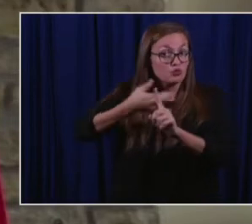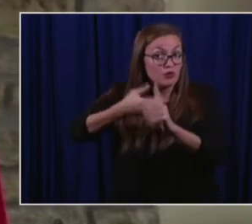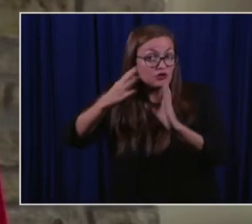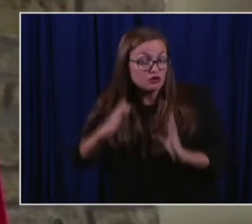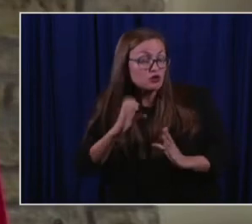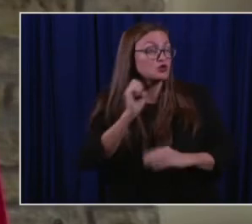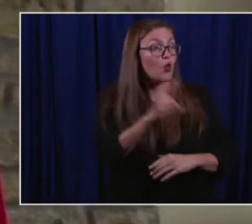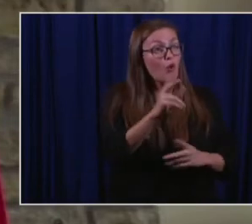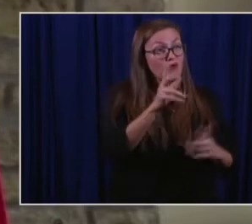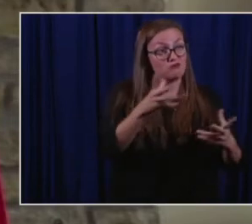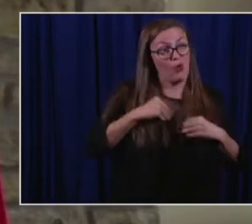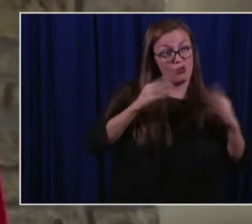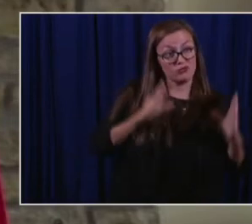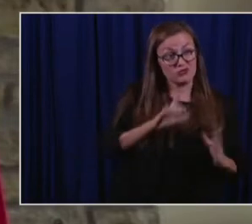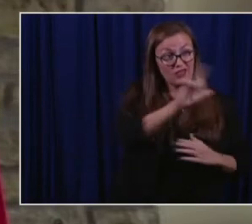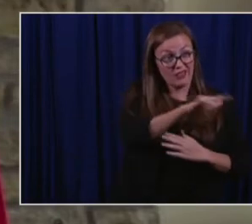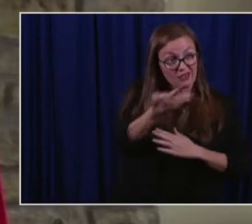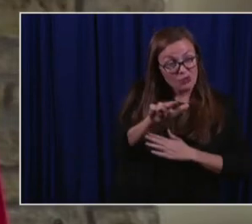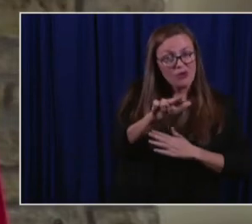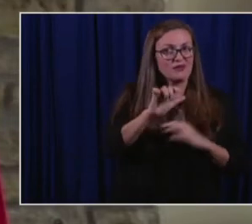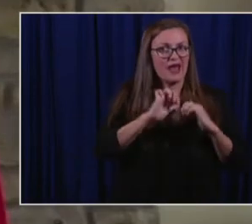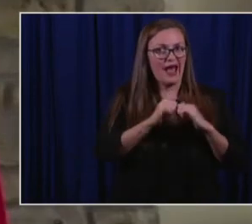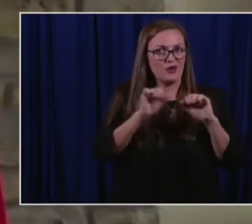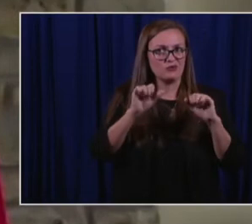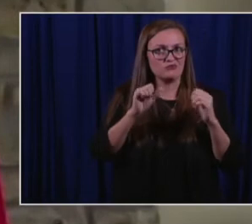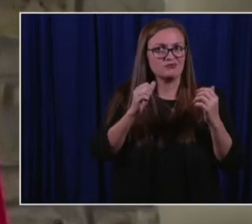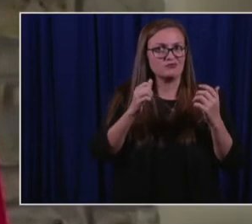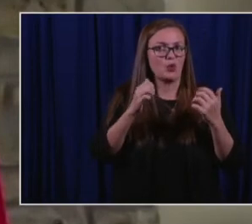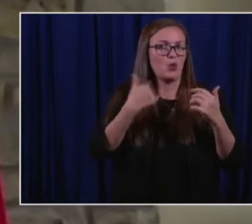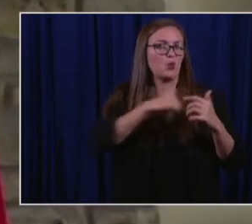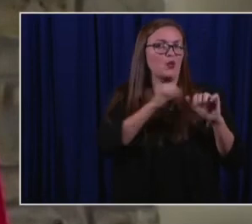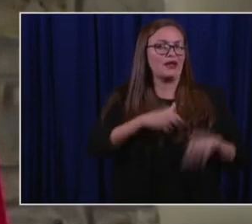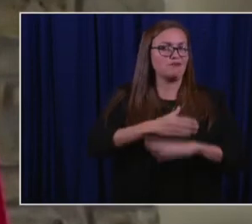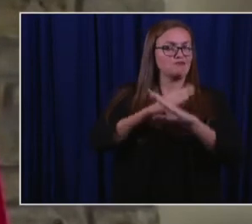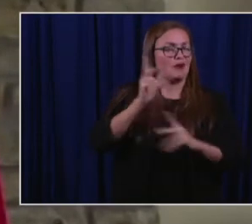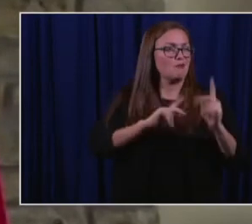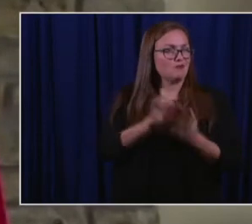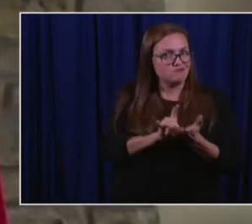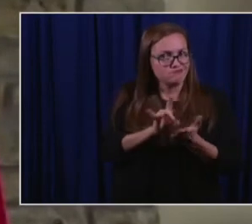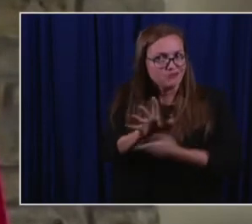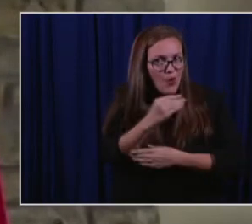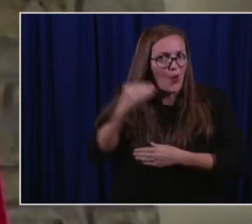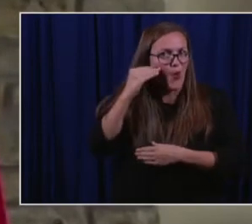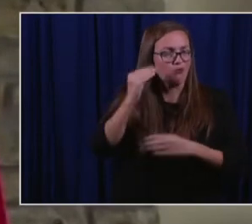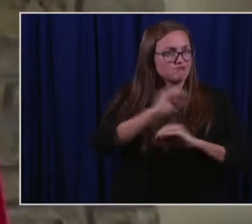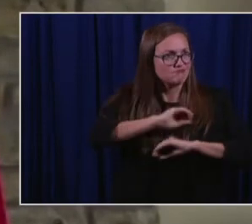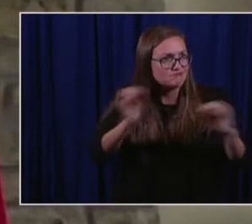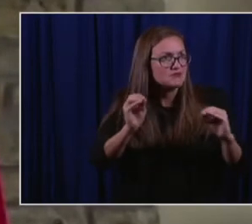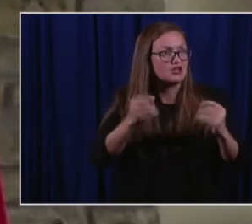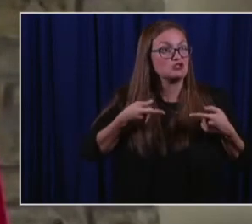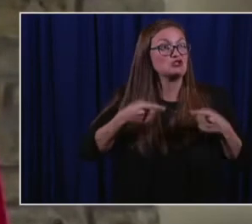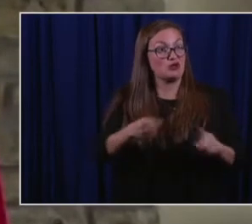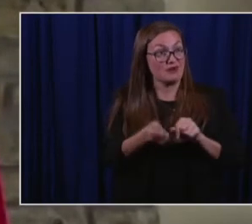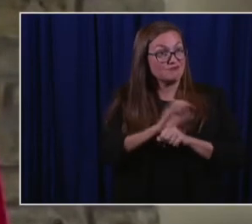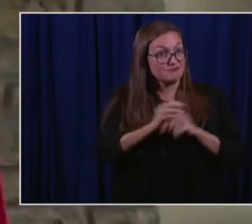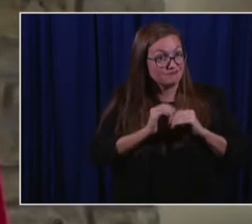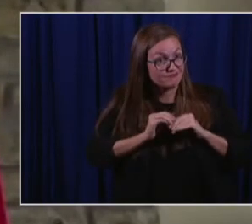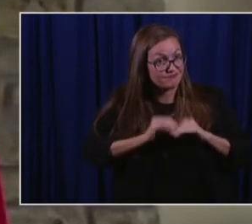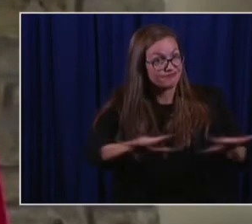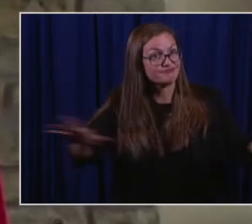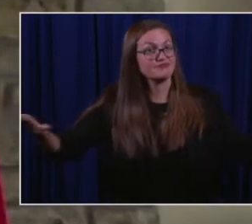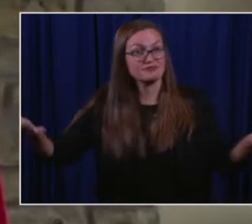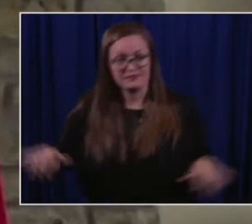out on the street in the midst of a pandemic? Yeah, we were able to get, working with the state legislature, taking some of the CARES Act